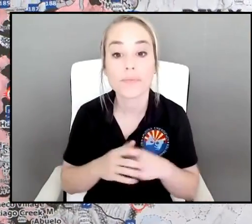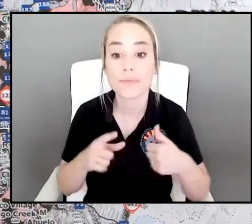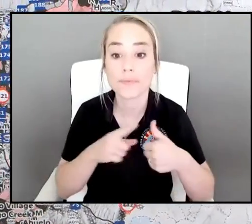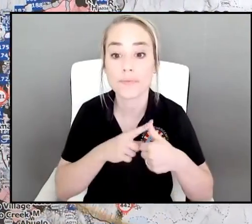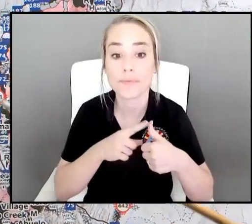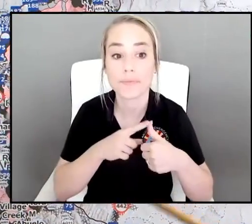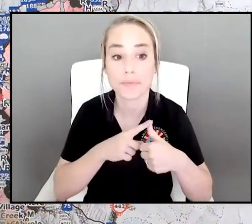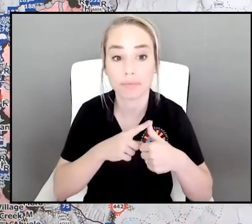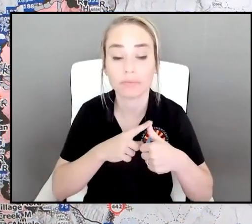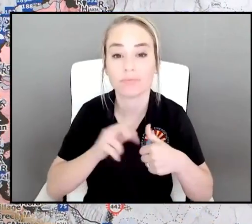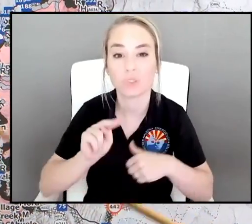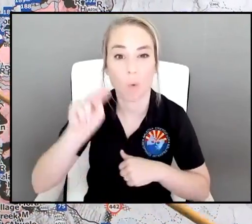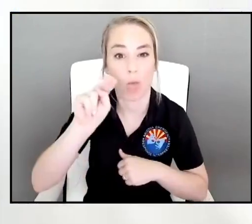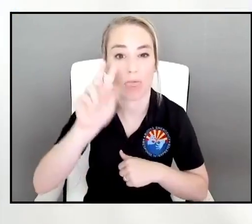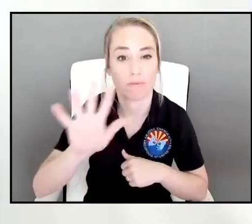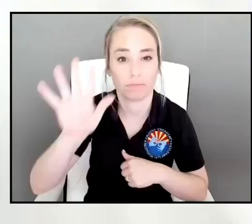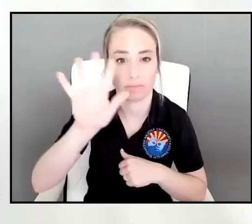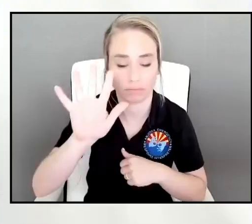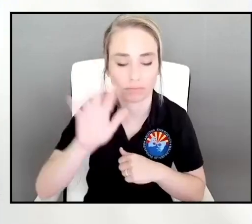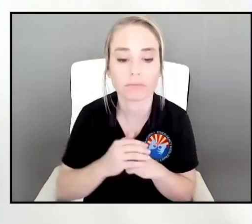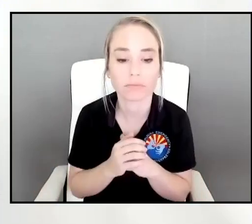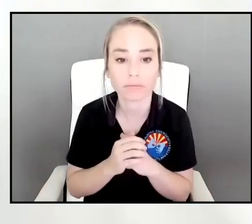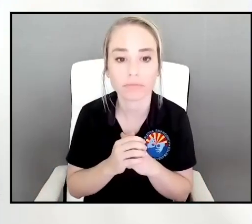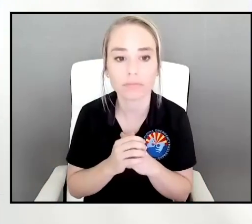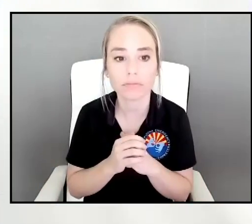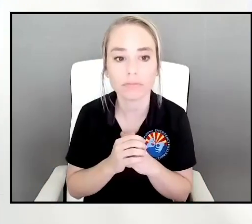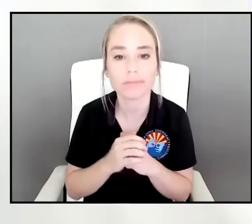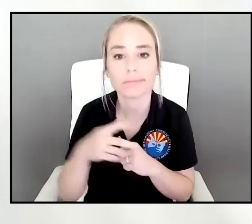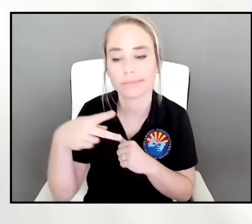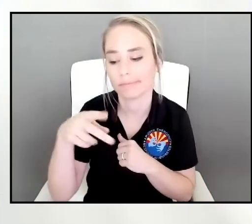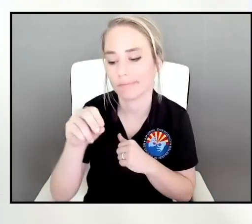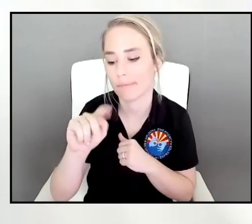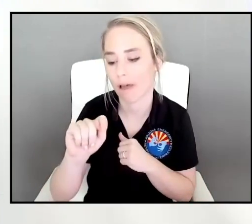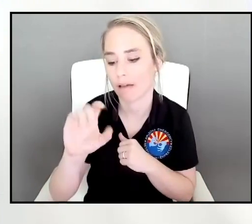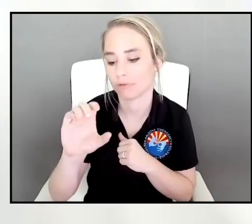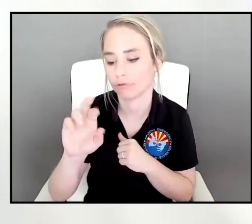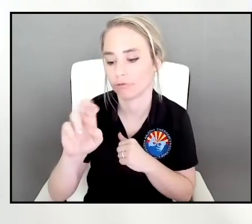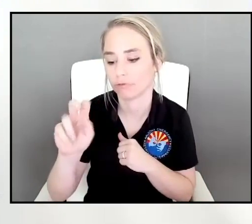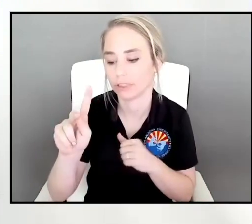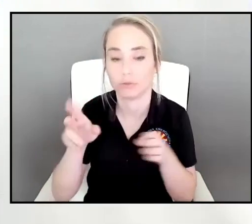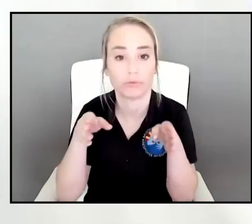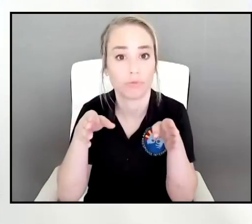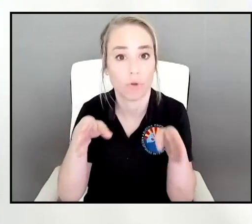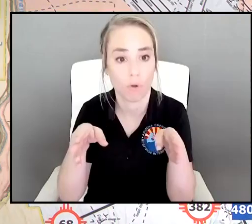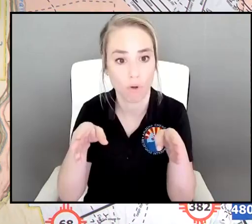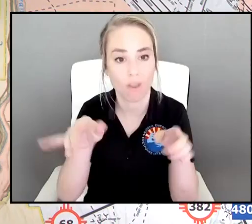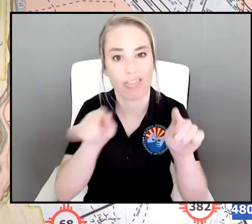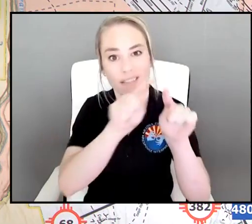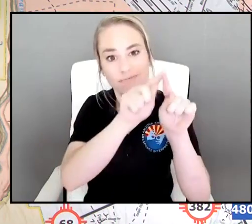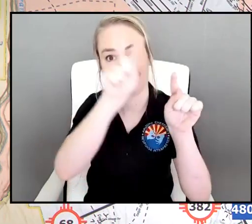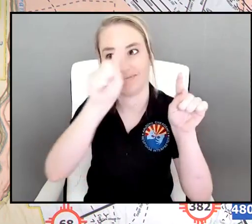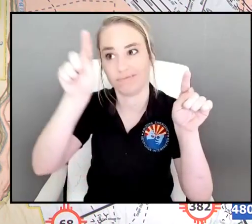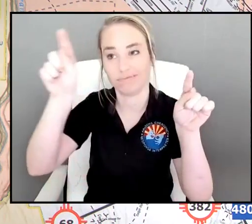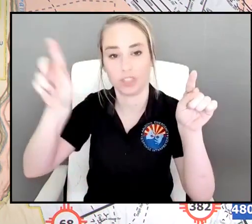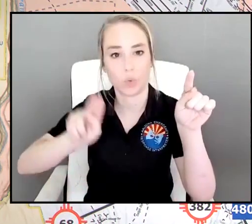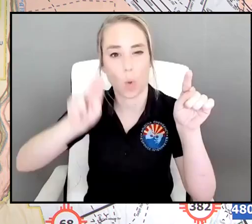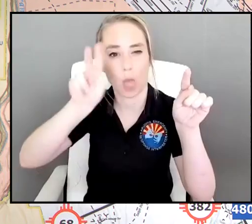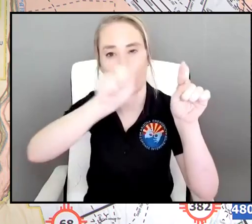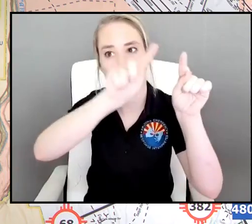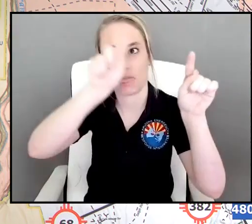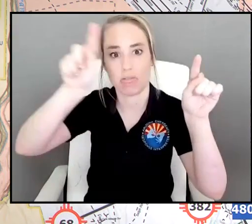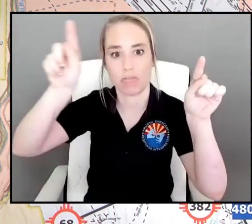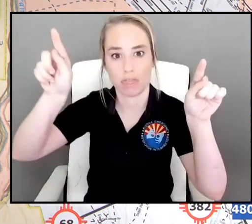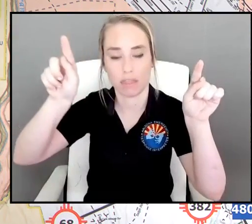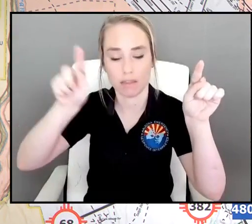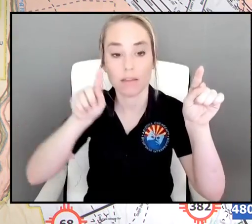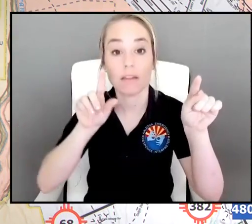on the north side, what we're calling the Pot Creek Road, which goes all the way across the north side of the fire. This